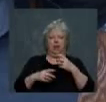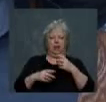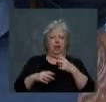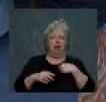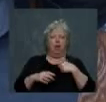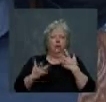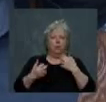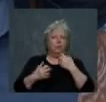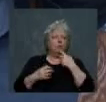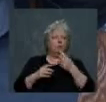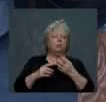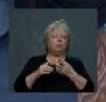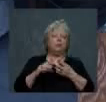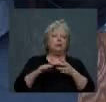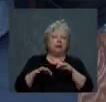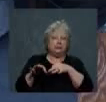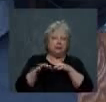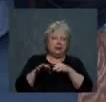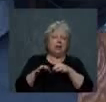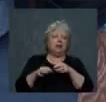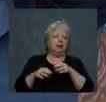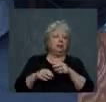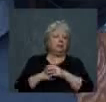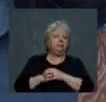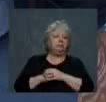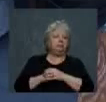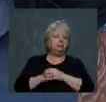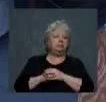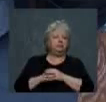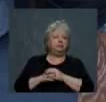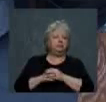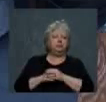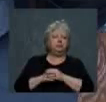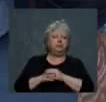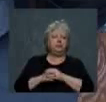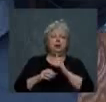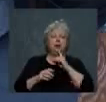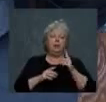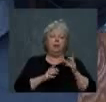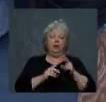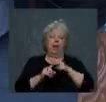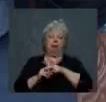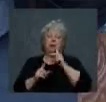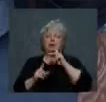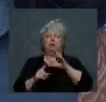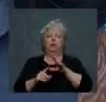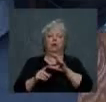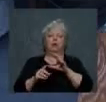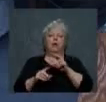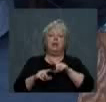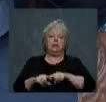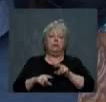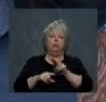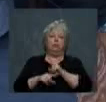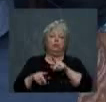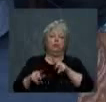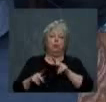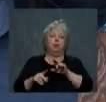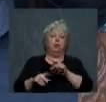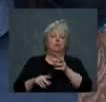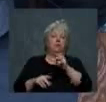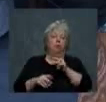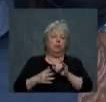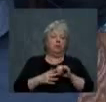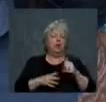to the board to explain what this ministry was trying to do. On the application for a conditional use permit form submitted by